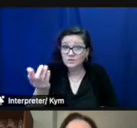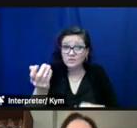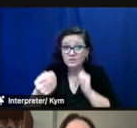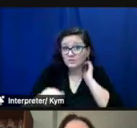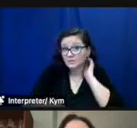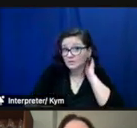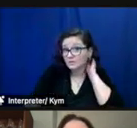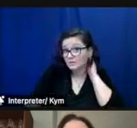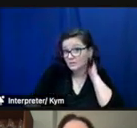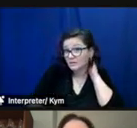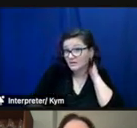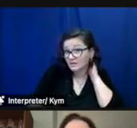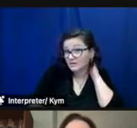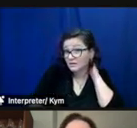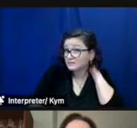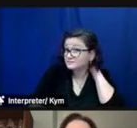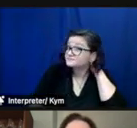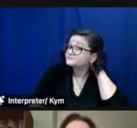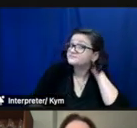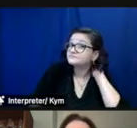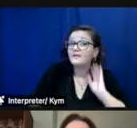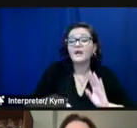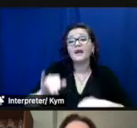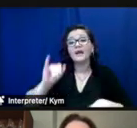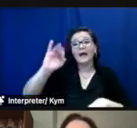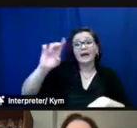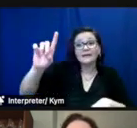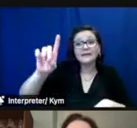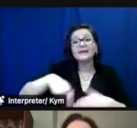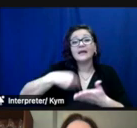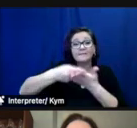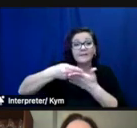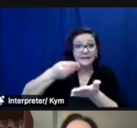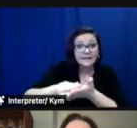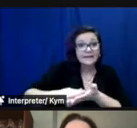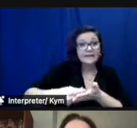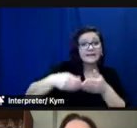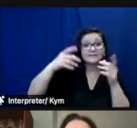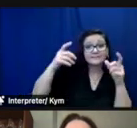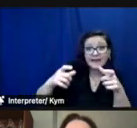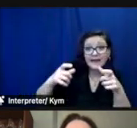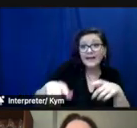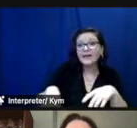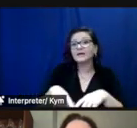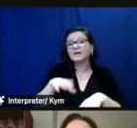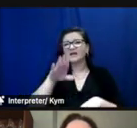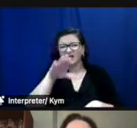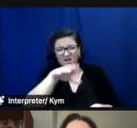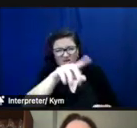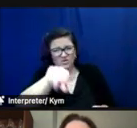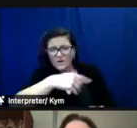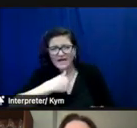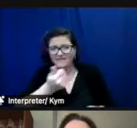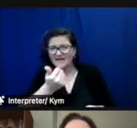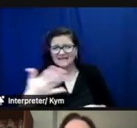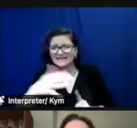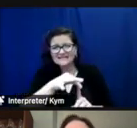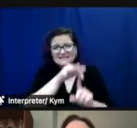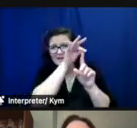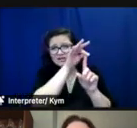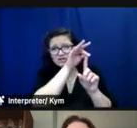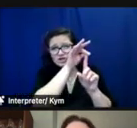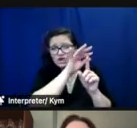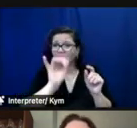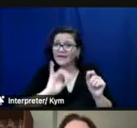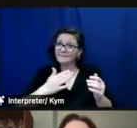But just what you would have, right? You might want money, but... Money? Yeah. But do any of you have anything special? Like I have something